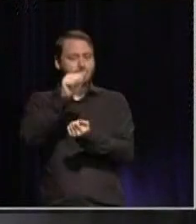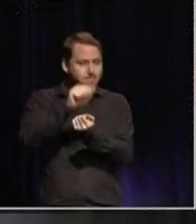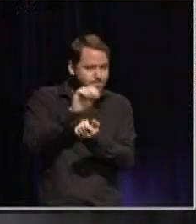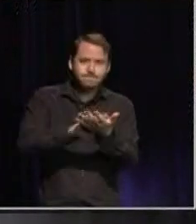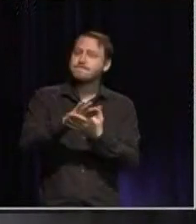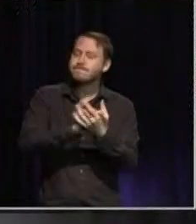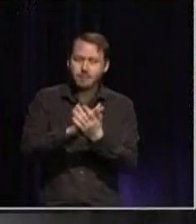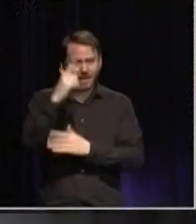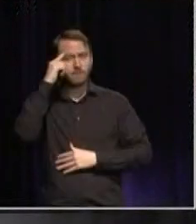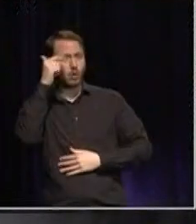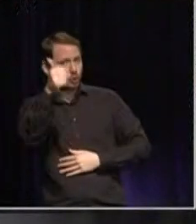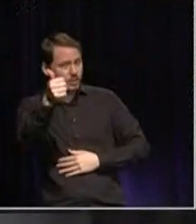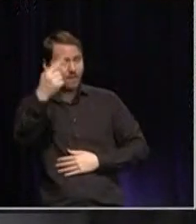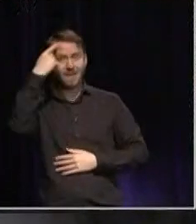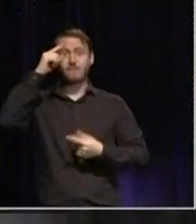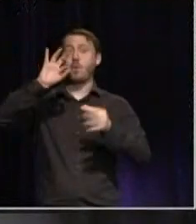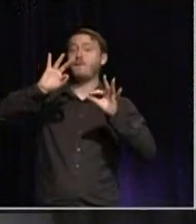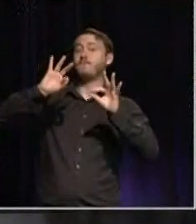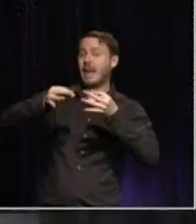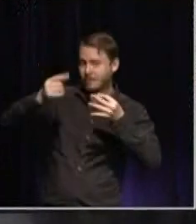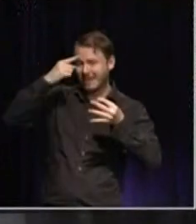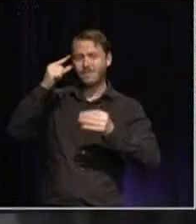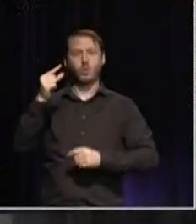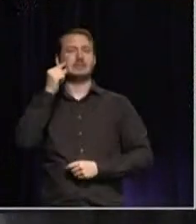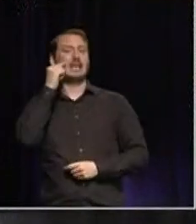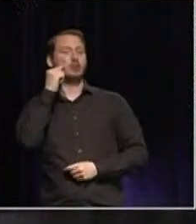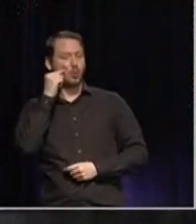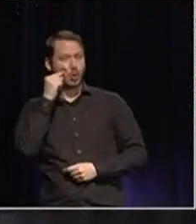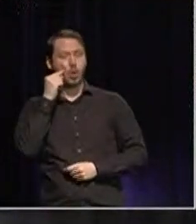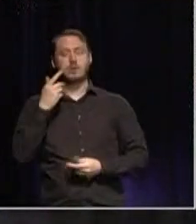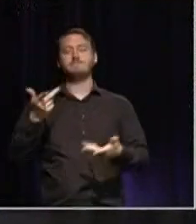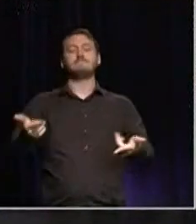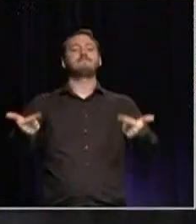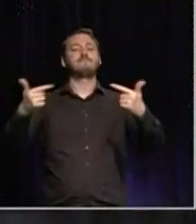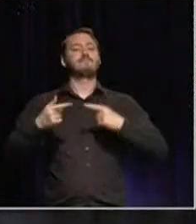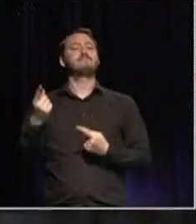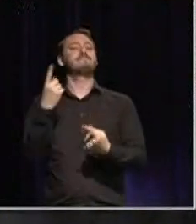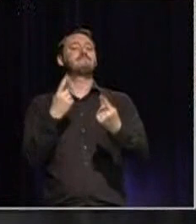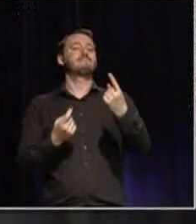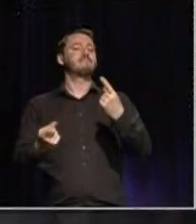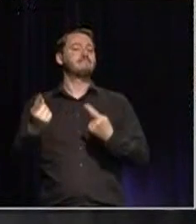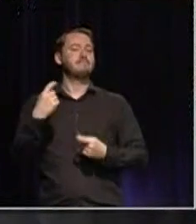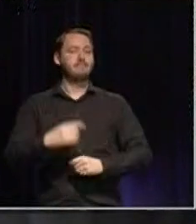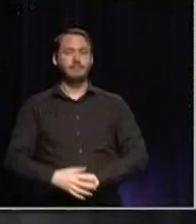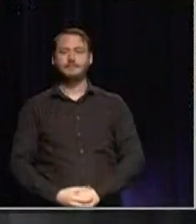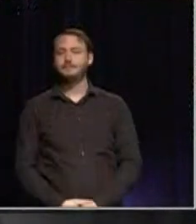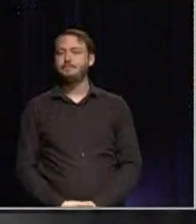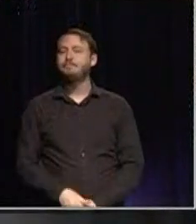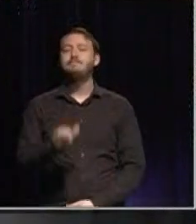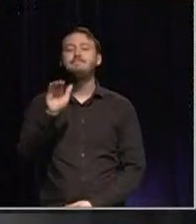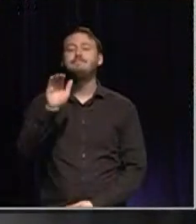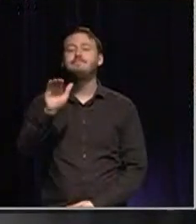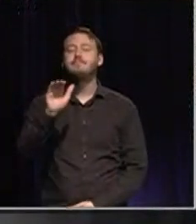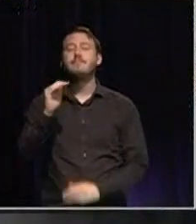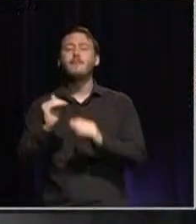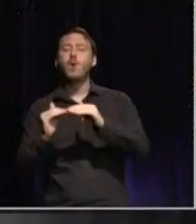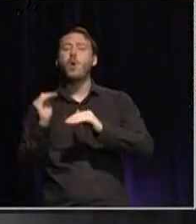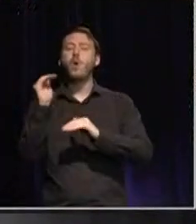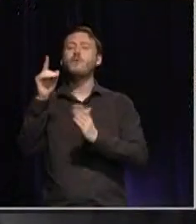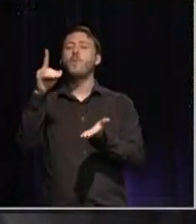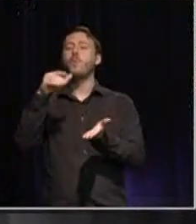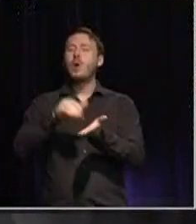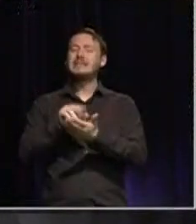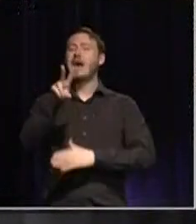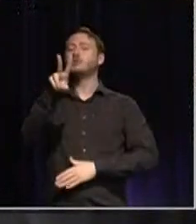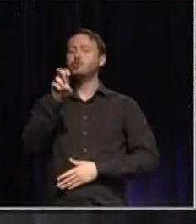hygiene. Do it for yourself, do it for your family, and do it for San Antonio. The judge and I are available for questions. Mayor, there were over 1,200